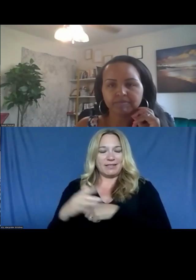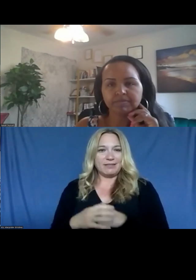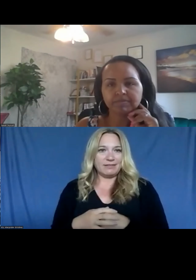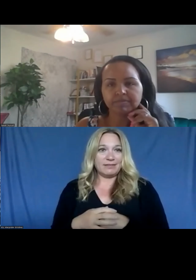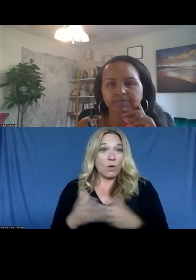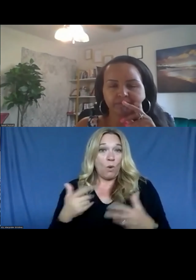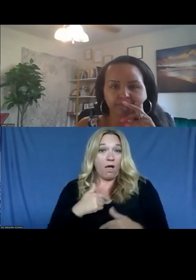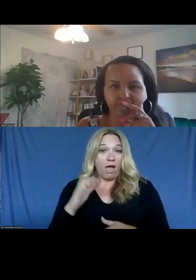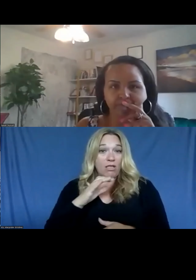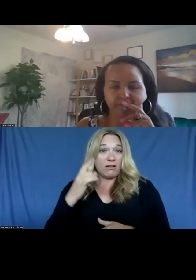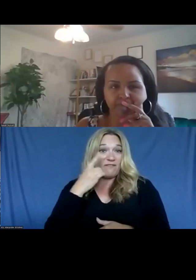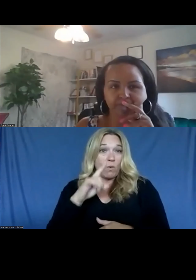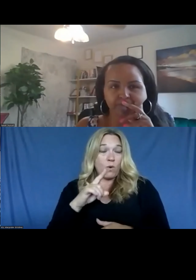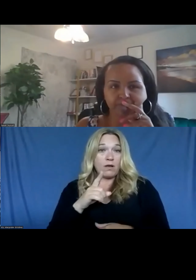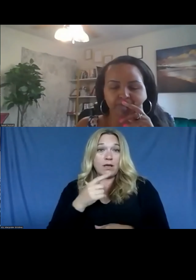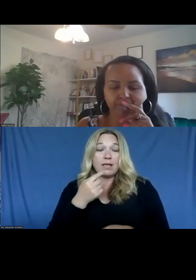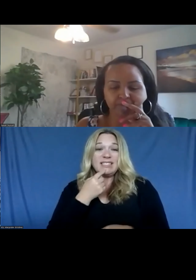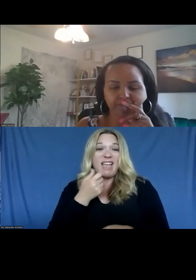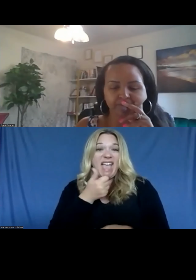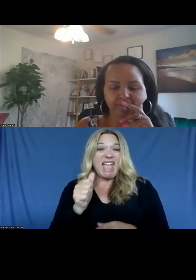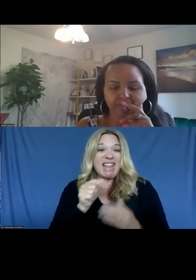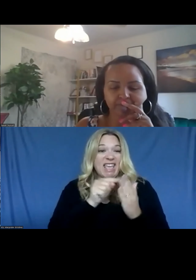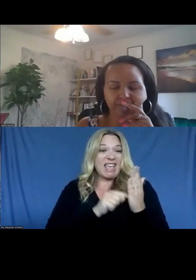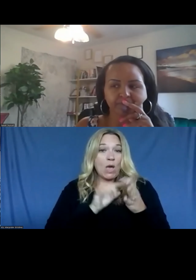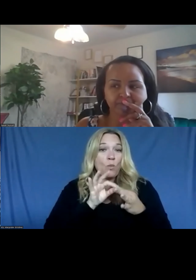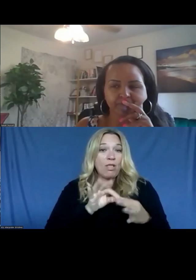is? Do they say anything about seniors?